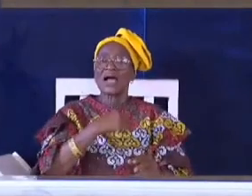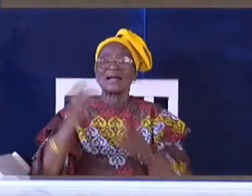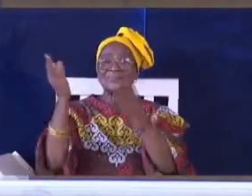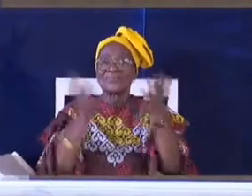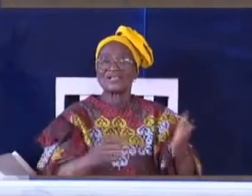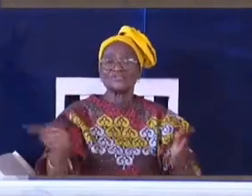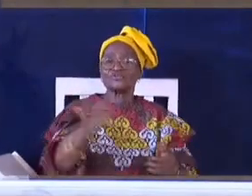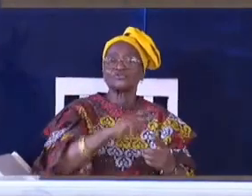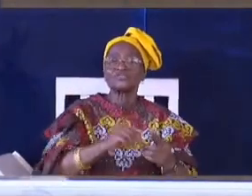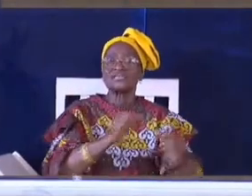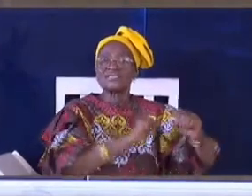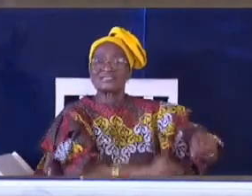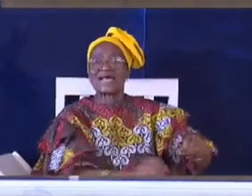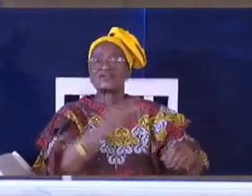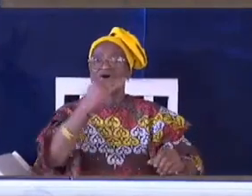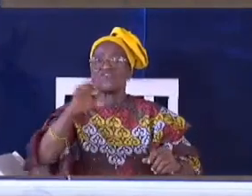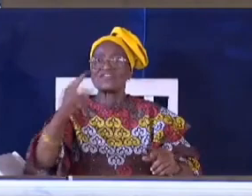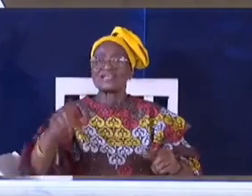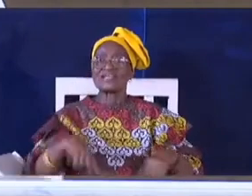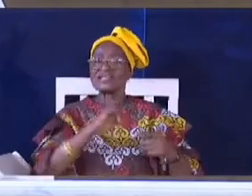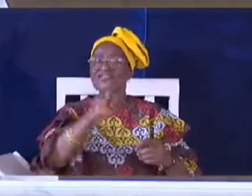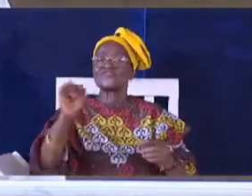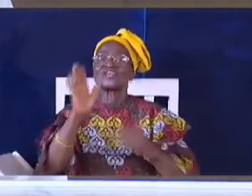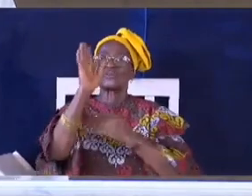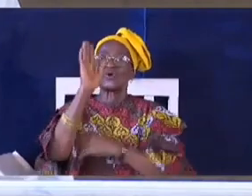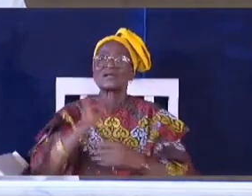I'm counting now.